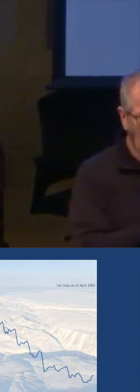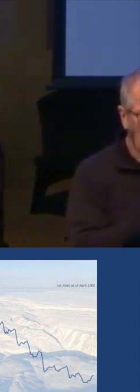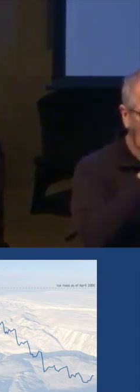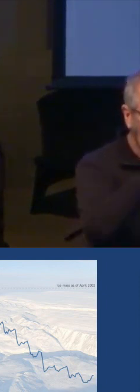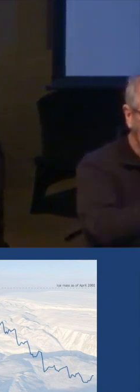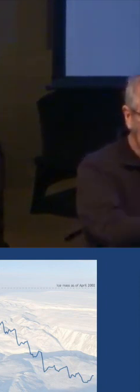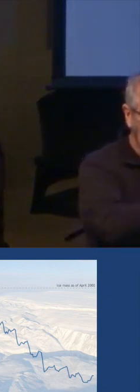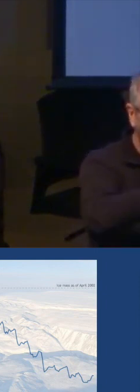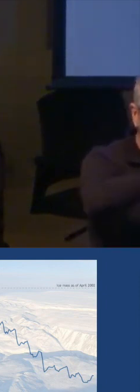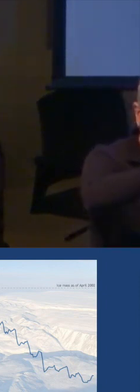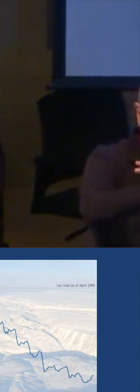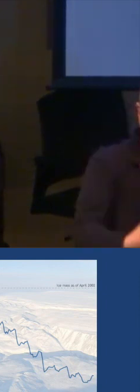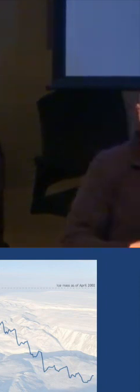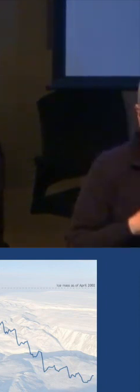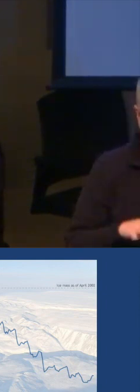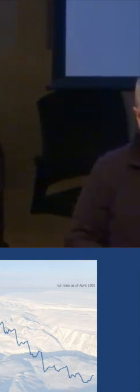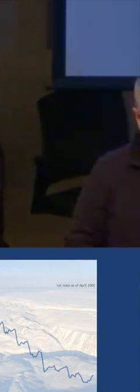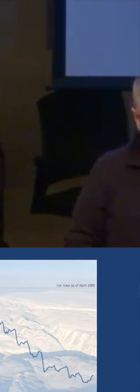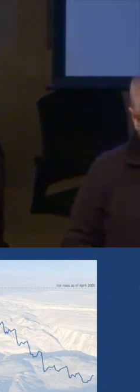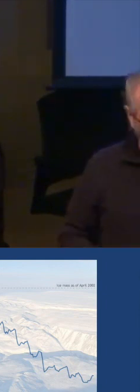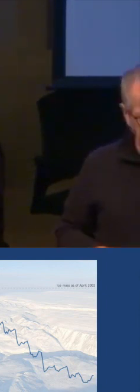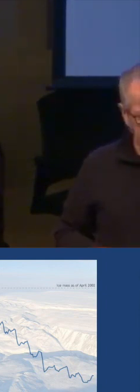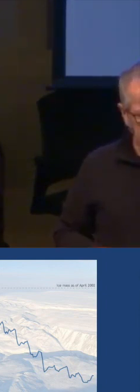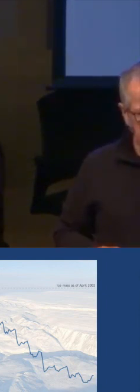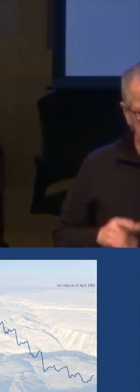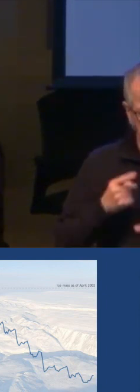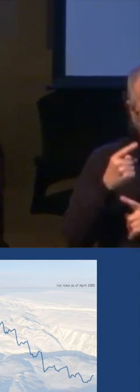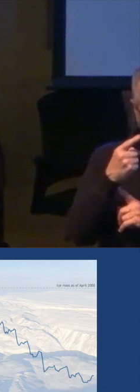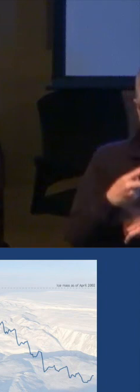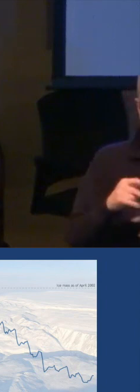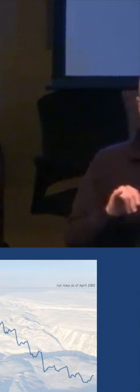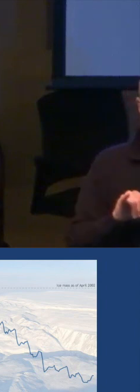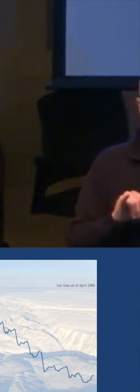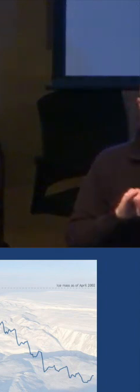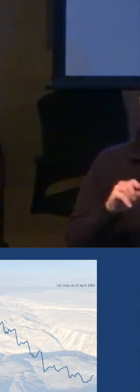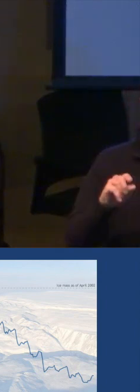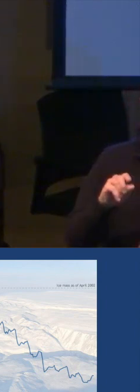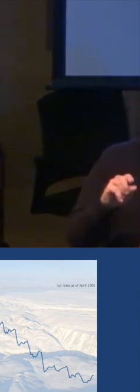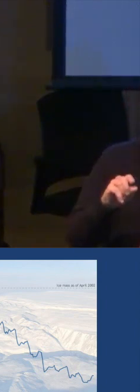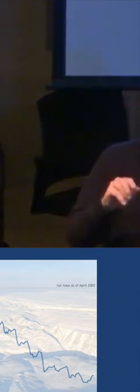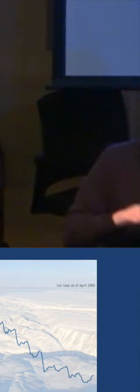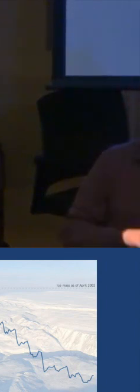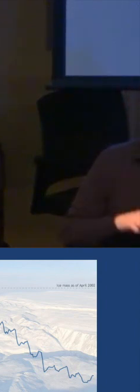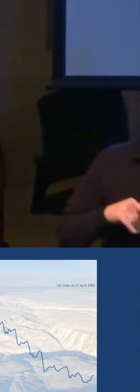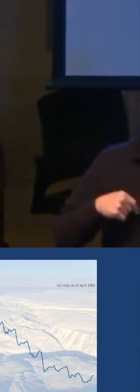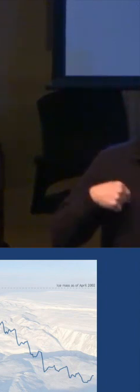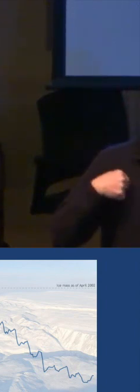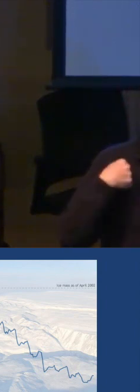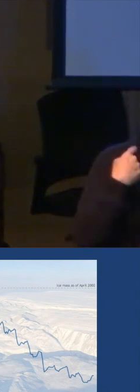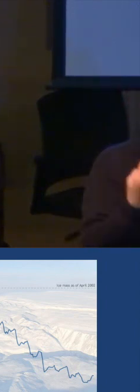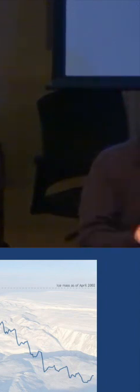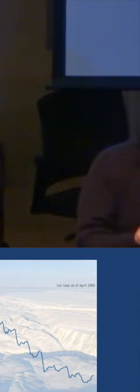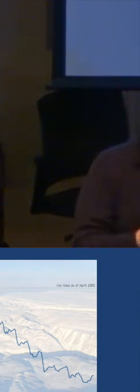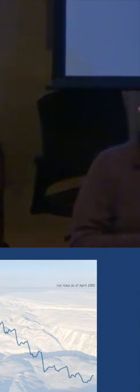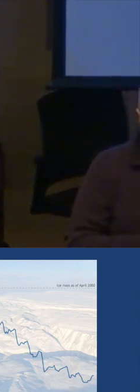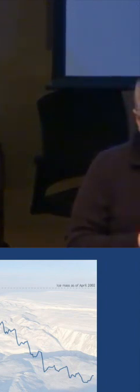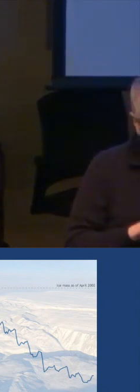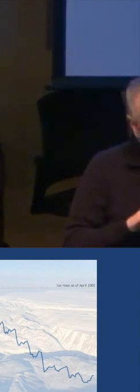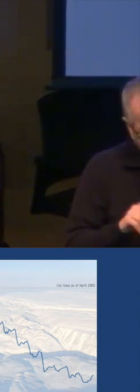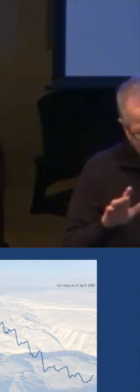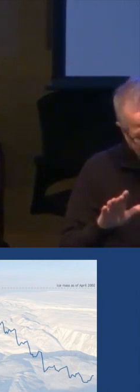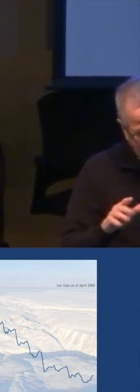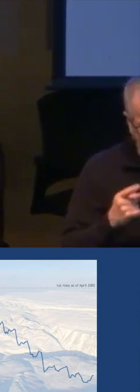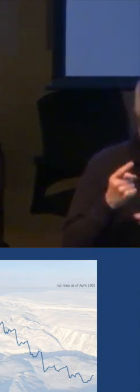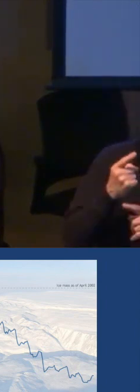if you can imagine the amount of water that you need to raise global sea level by half an inch once you've sped it over